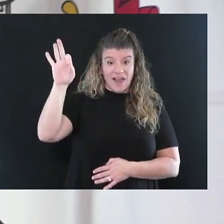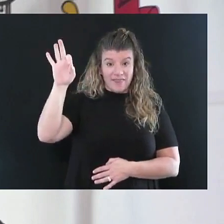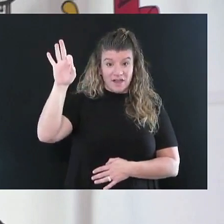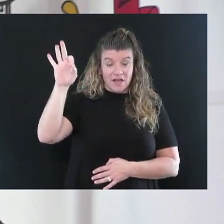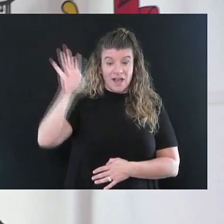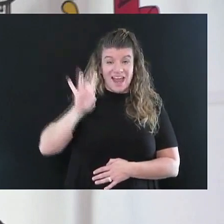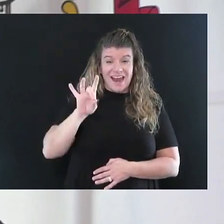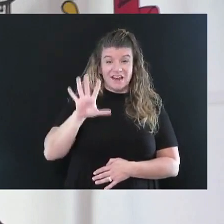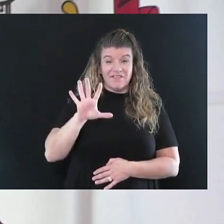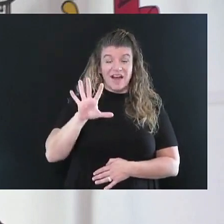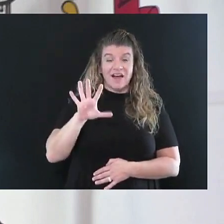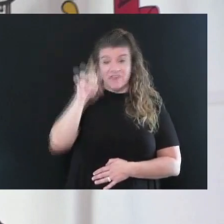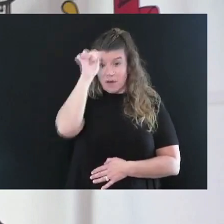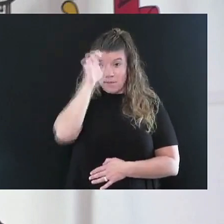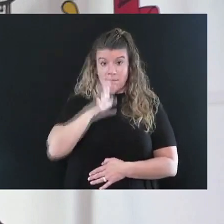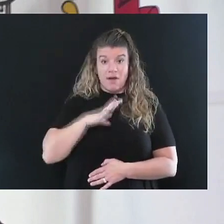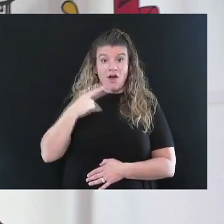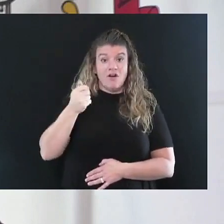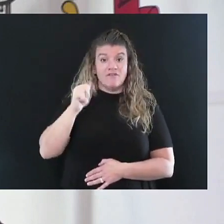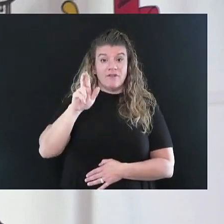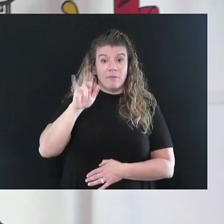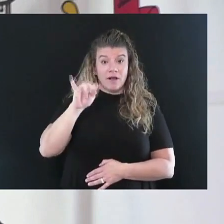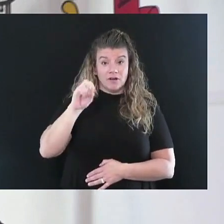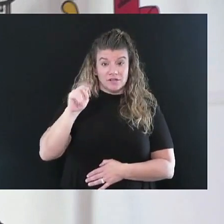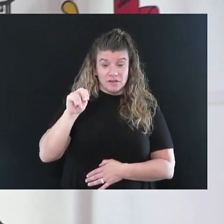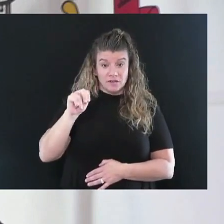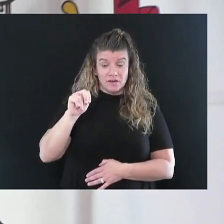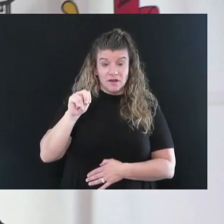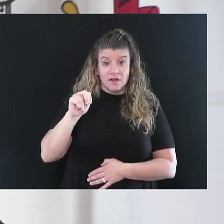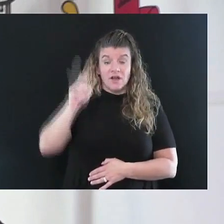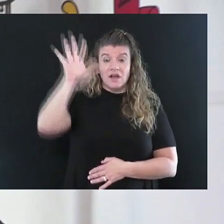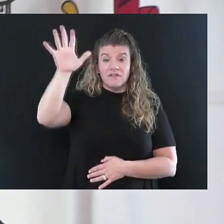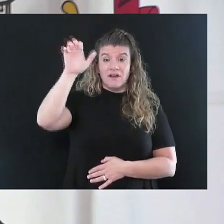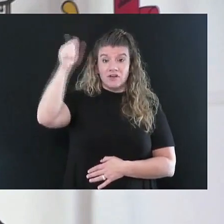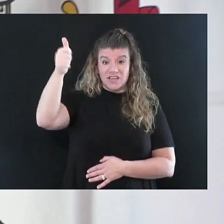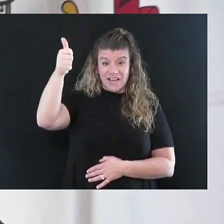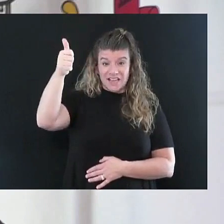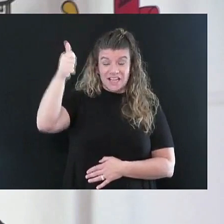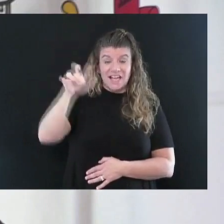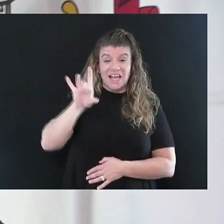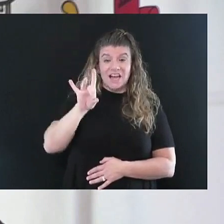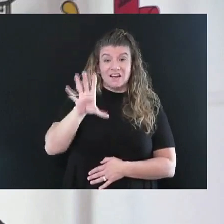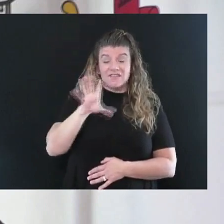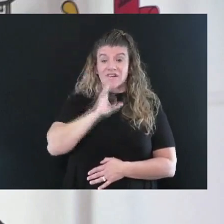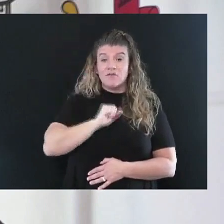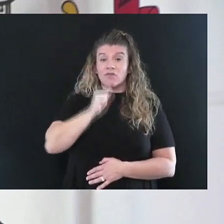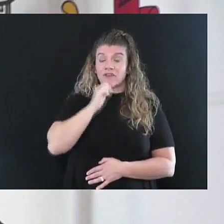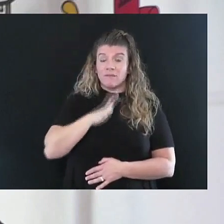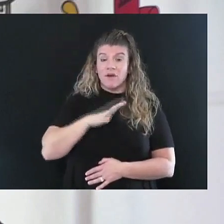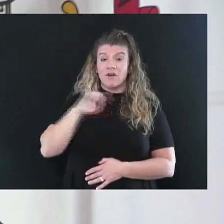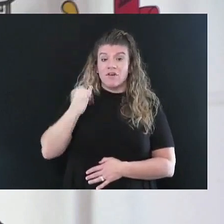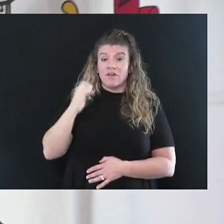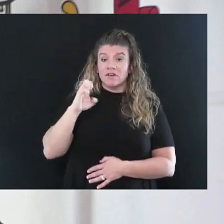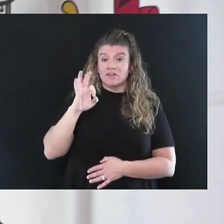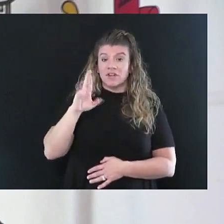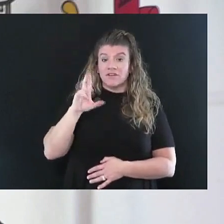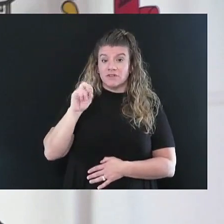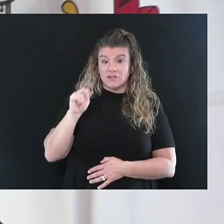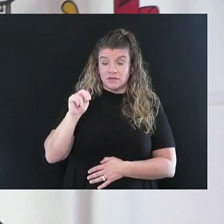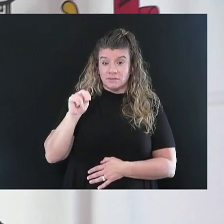an 85-year-old male from Harrison County. Our 510th death, an 85-year-old female from Jefferson